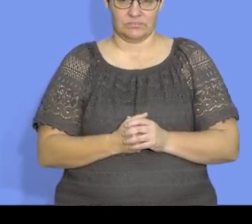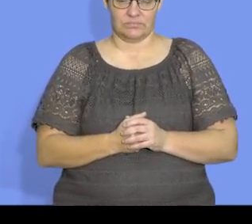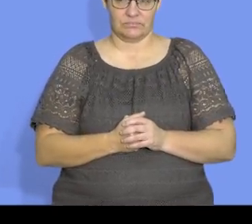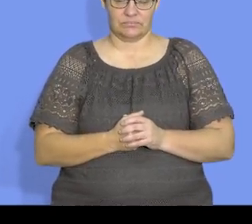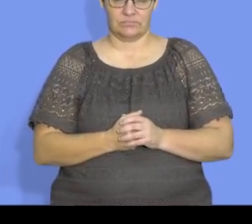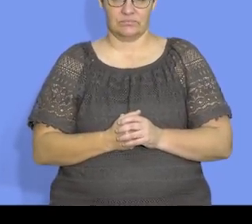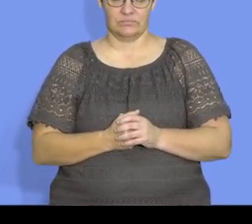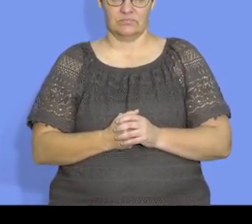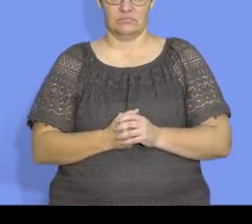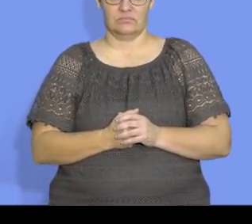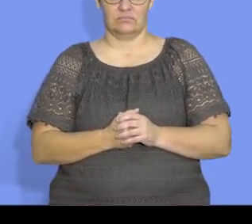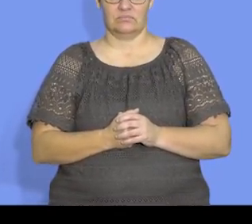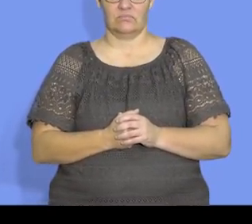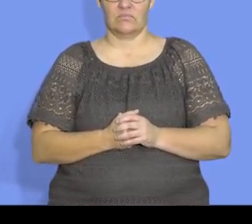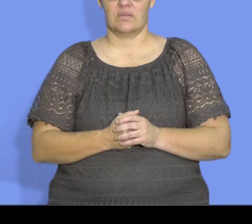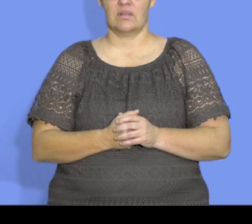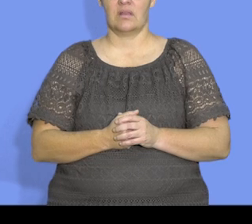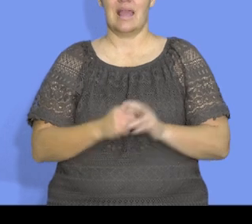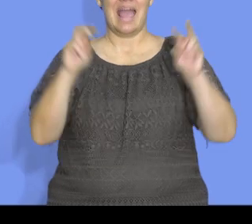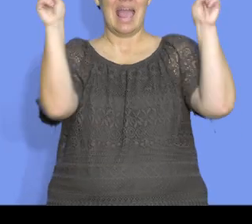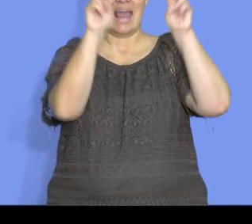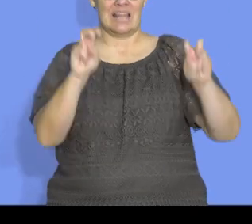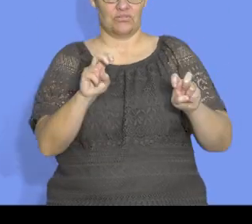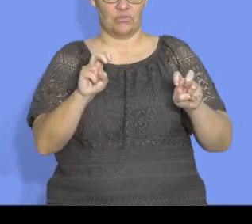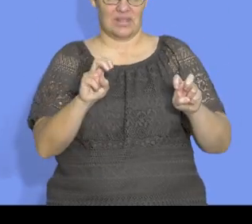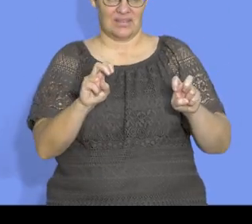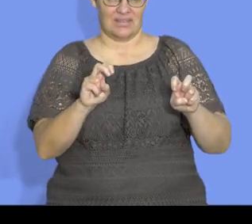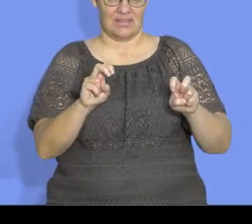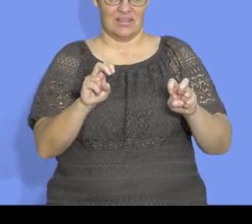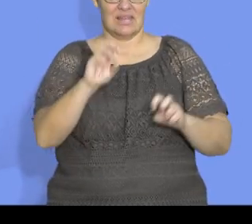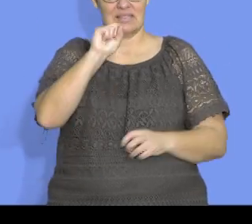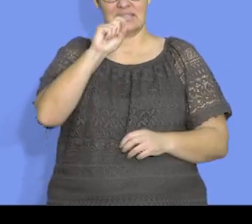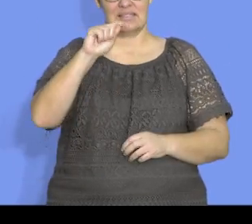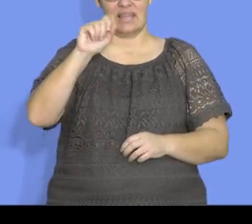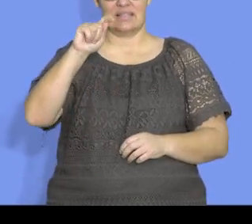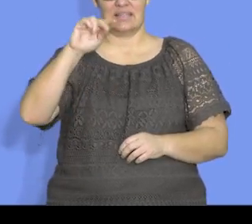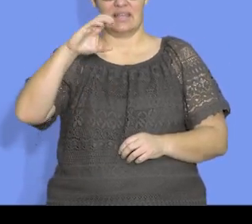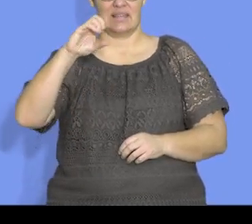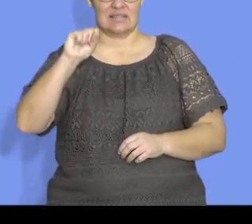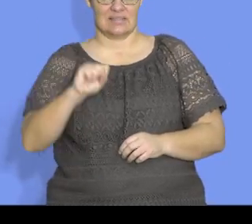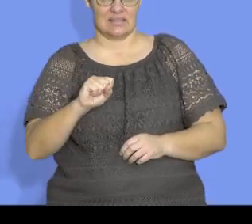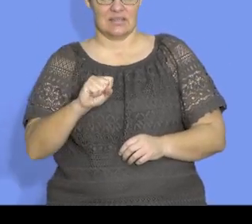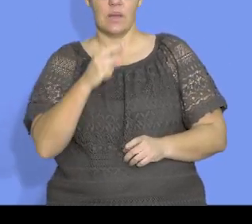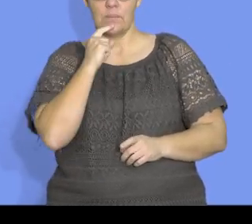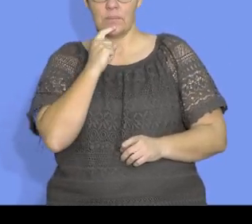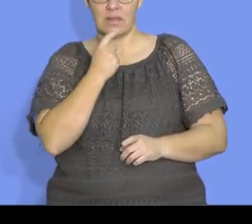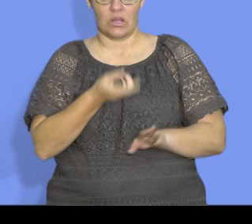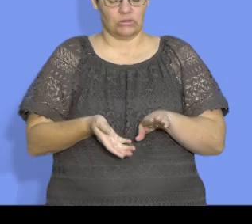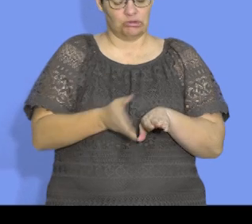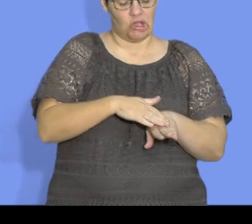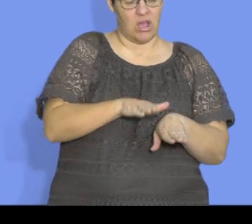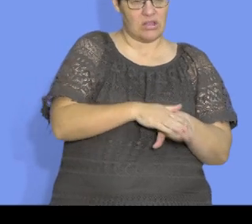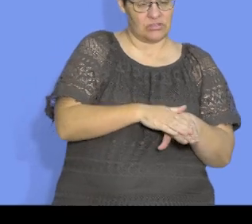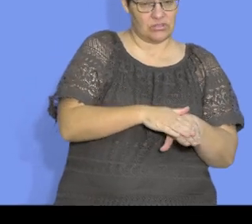And it's something to deal with electrostatics. It tells us about the force between